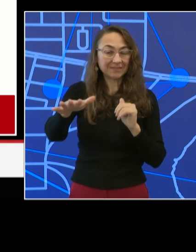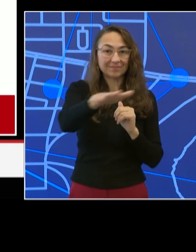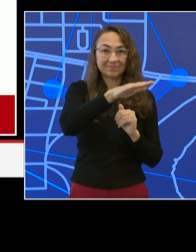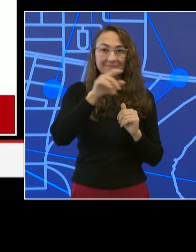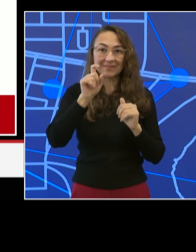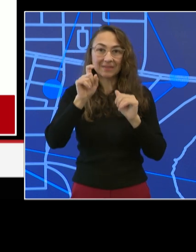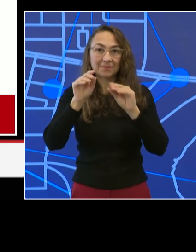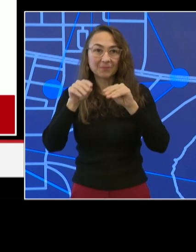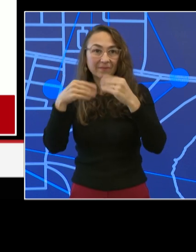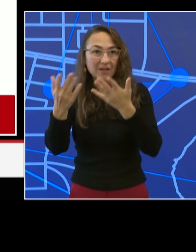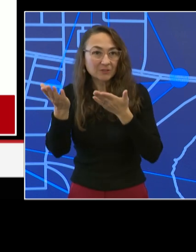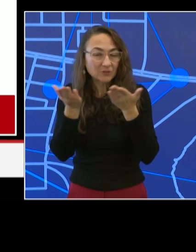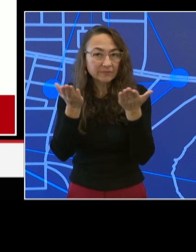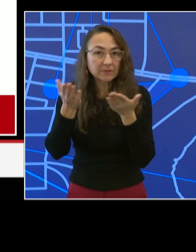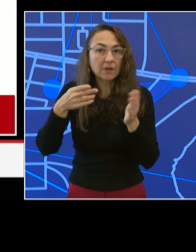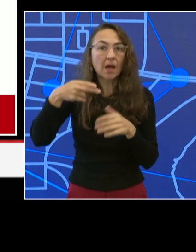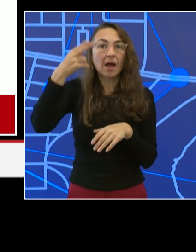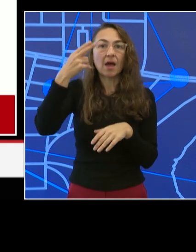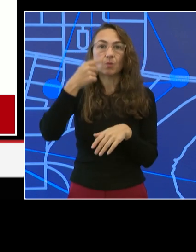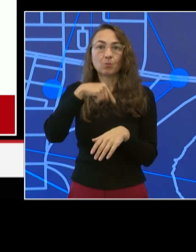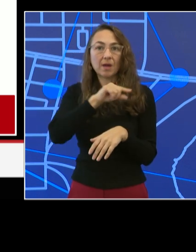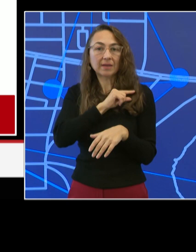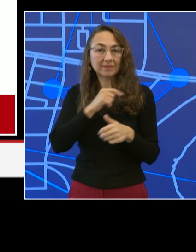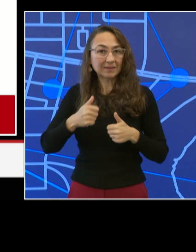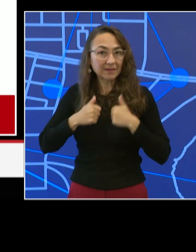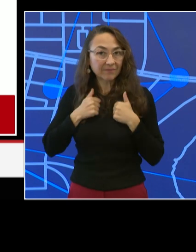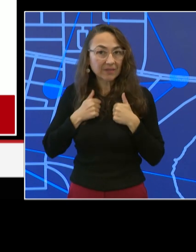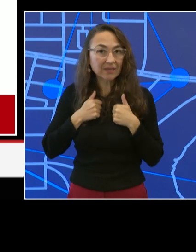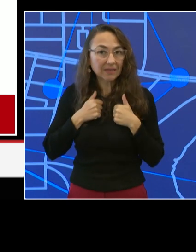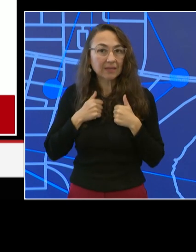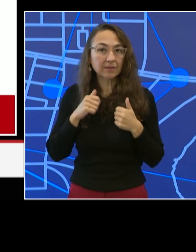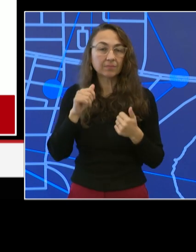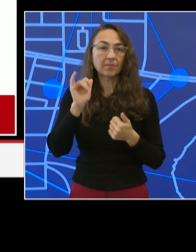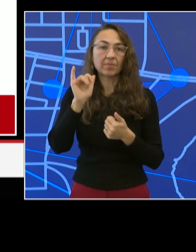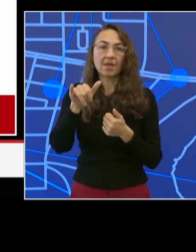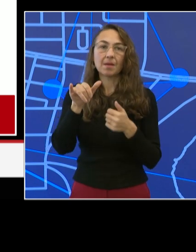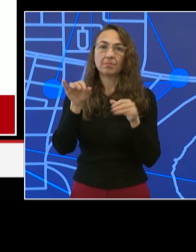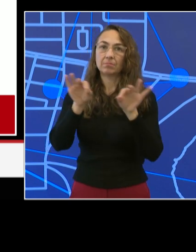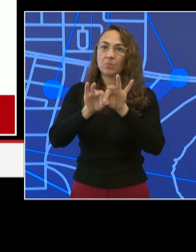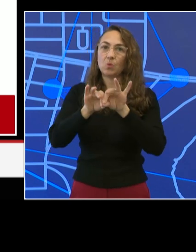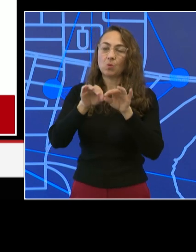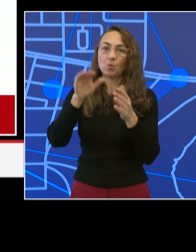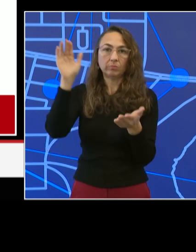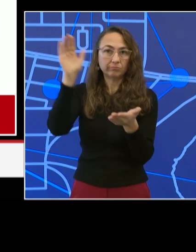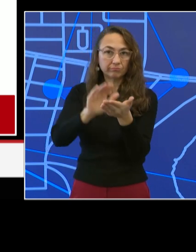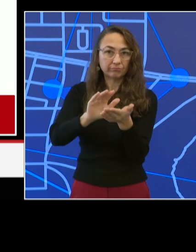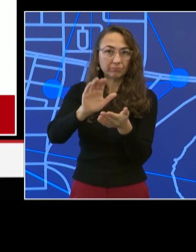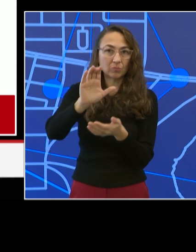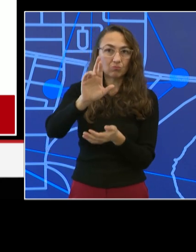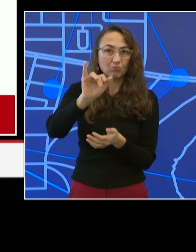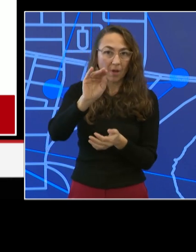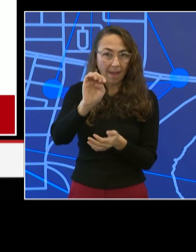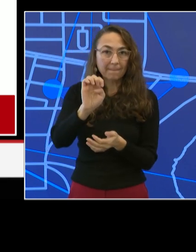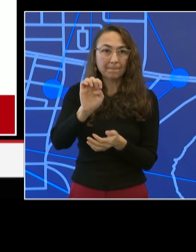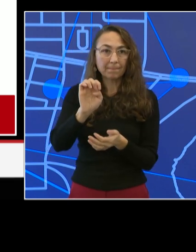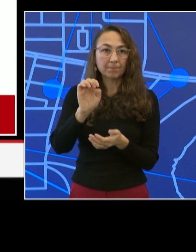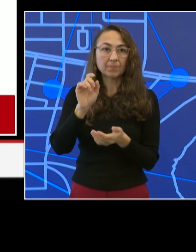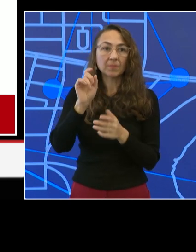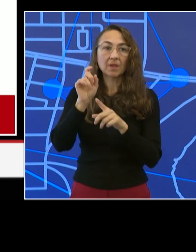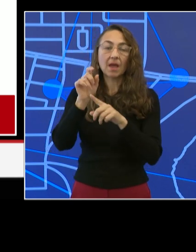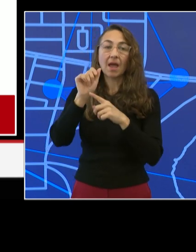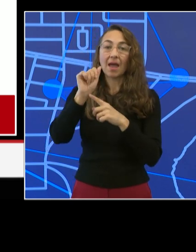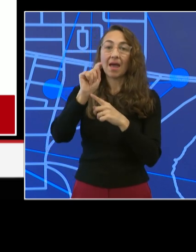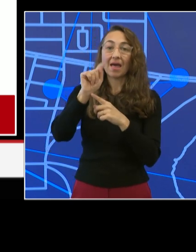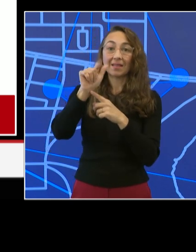crime perspective is also a significant driver to decreasing crime in our area. Atlas has made over 1,800 arrests,